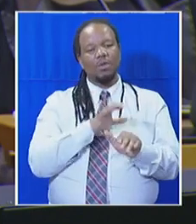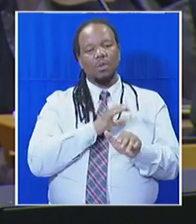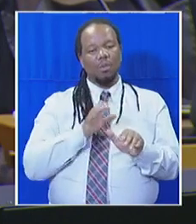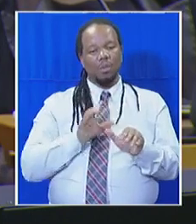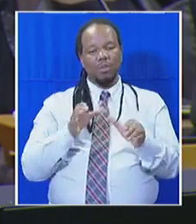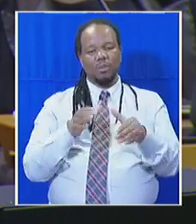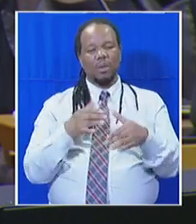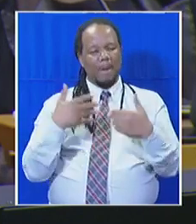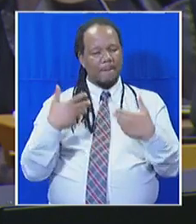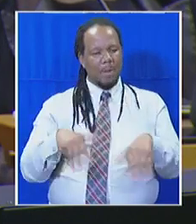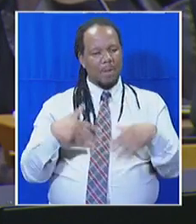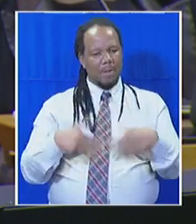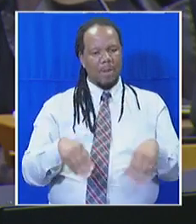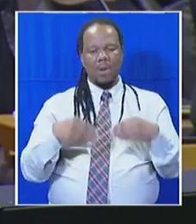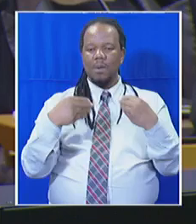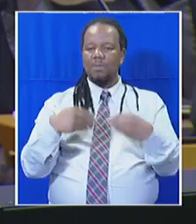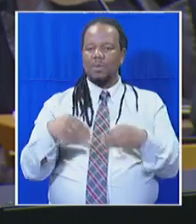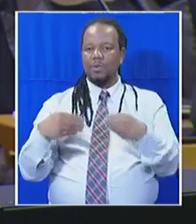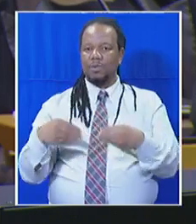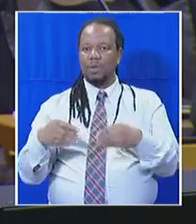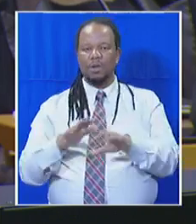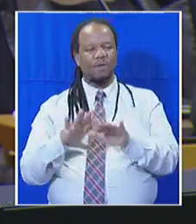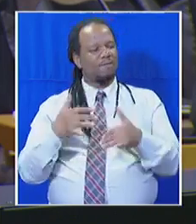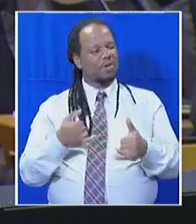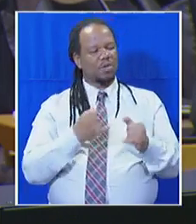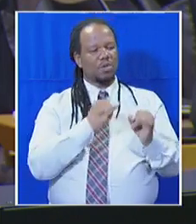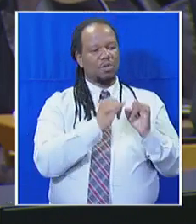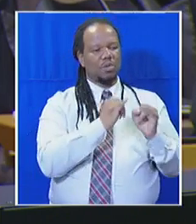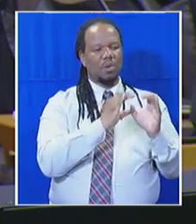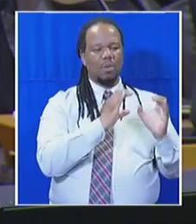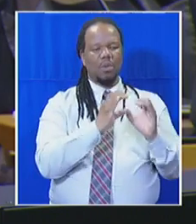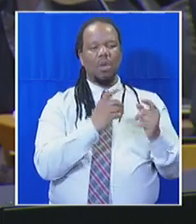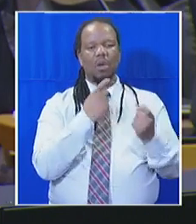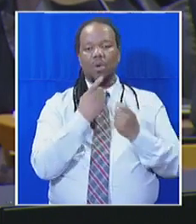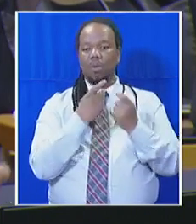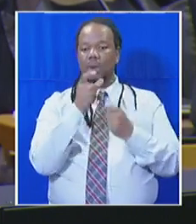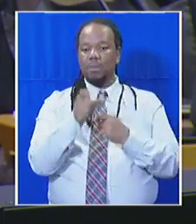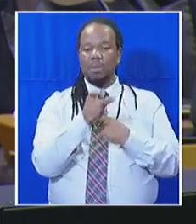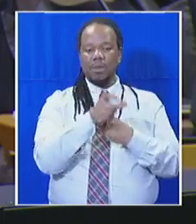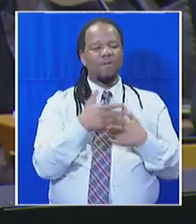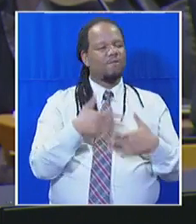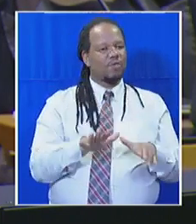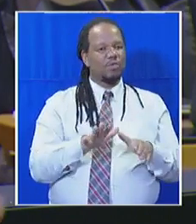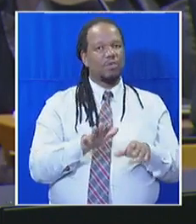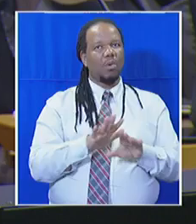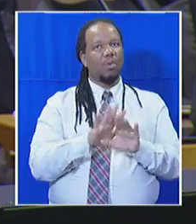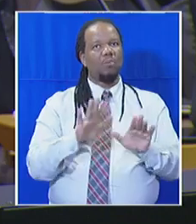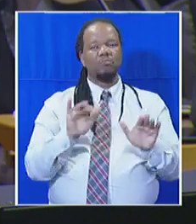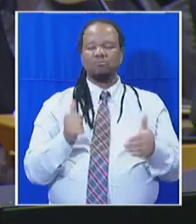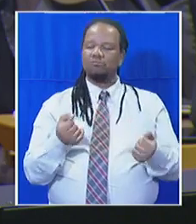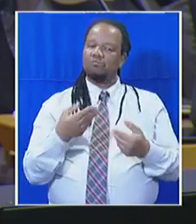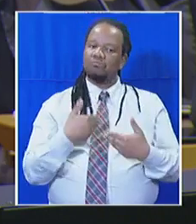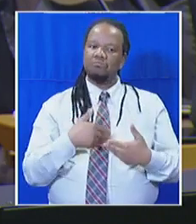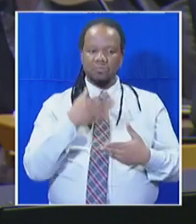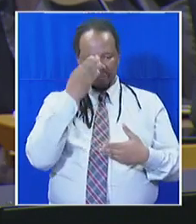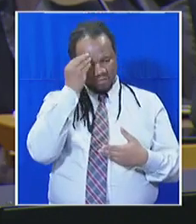busy with this particular task, has interviewed all stakeholders, including complainants, and has received a great deal of leads. The